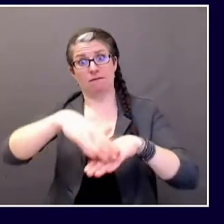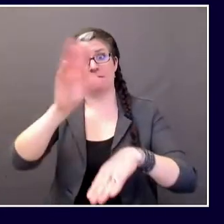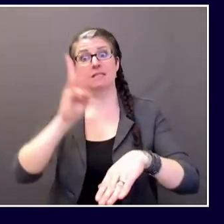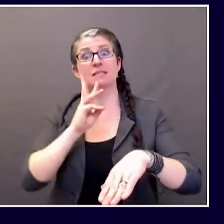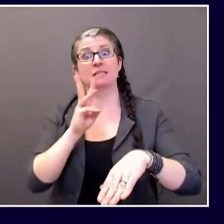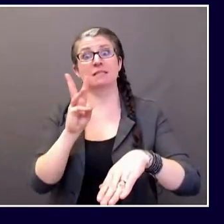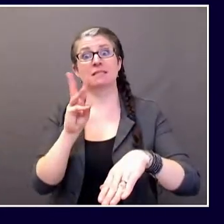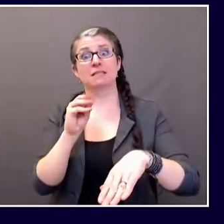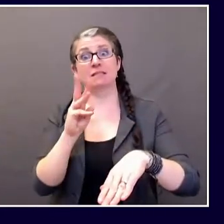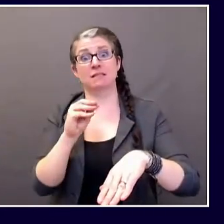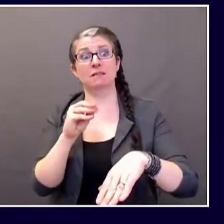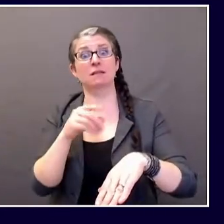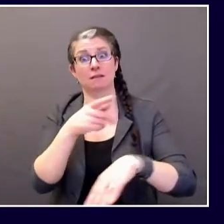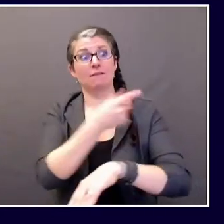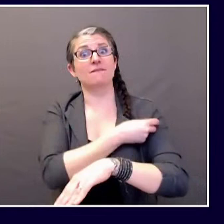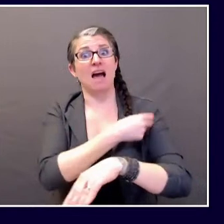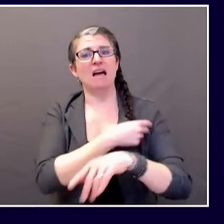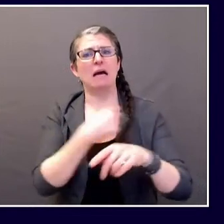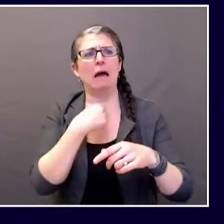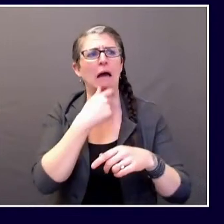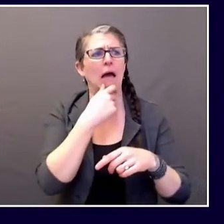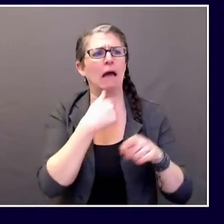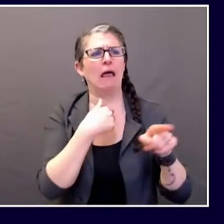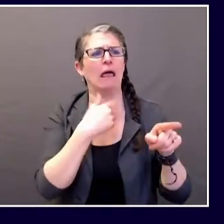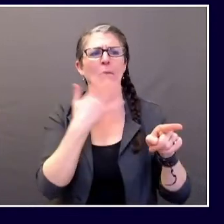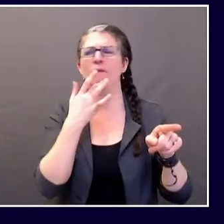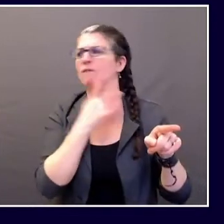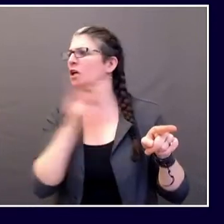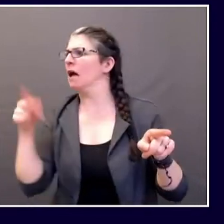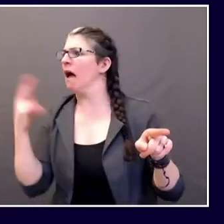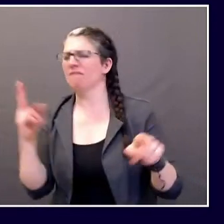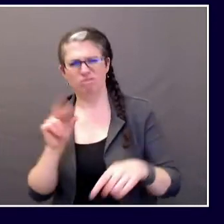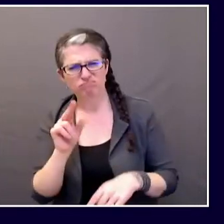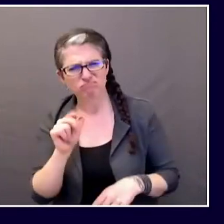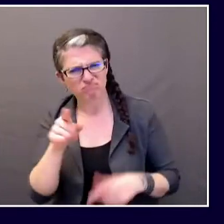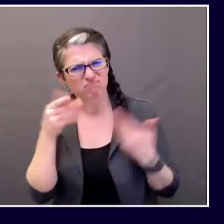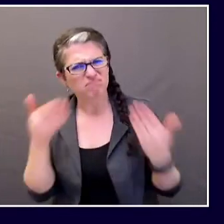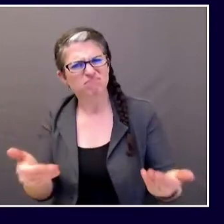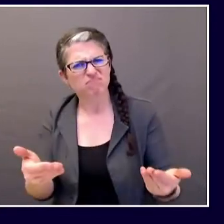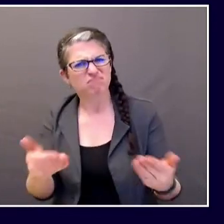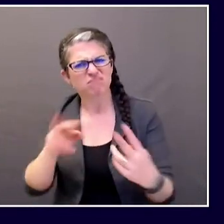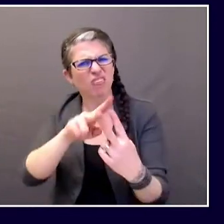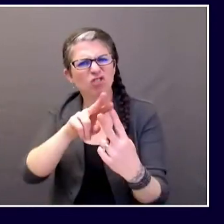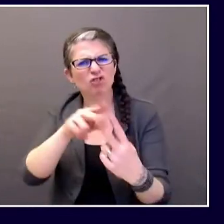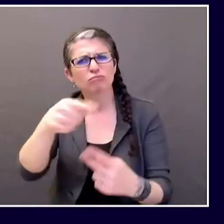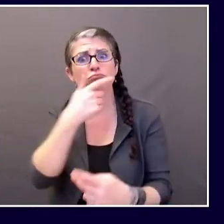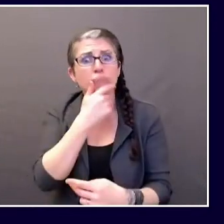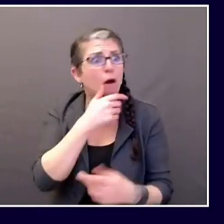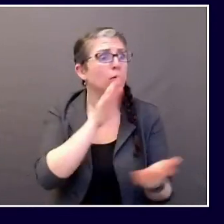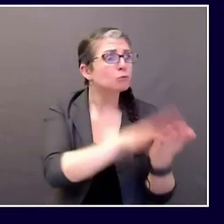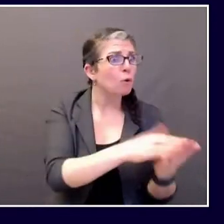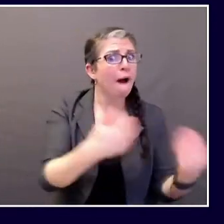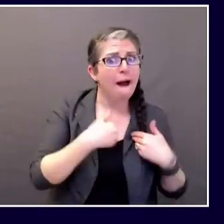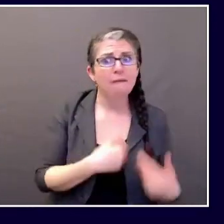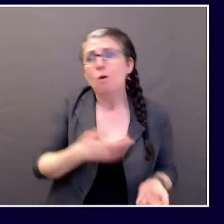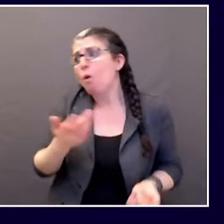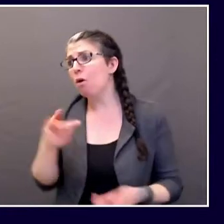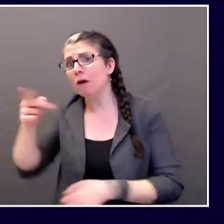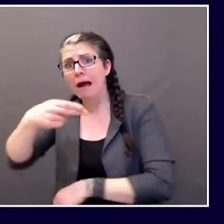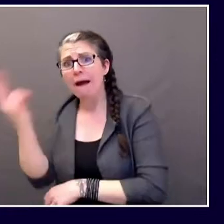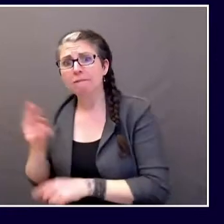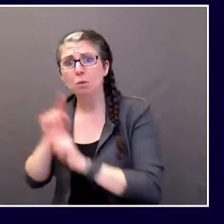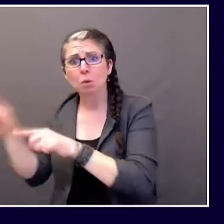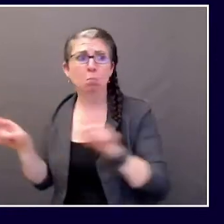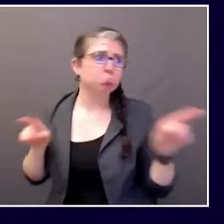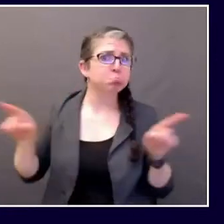children into classrooms is a priority, and making sure that the teachers who are age eligible get vaccinated is important. But again, we'll have more details